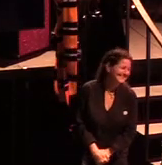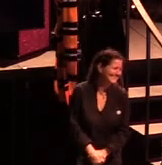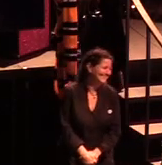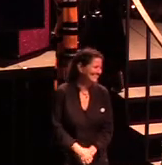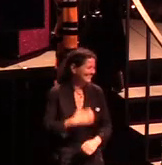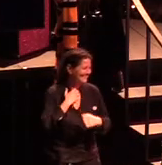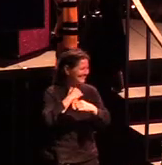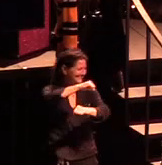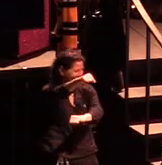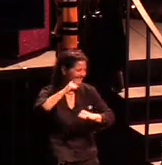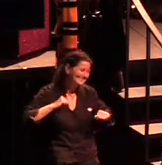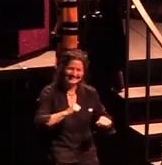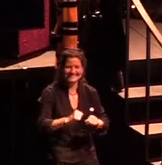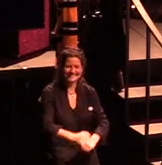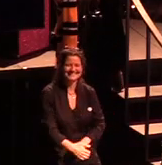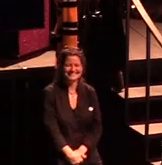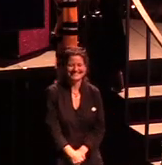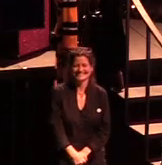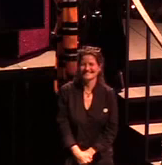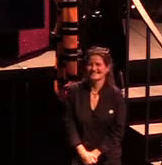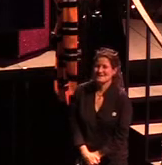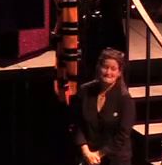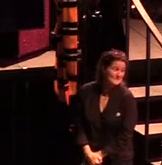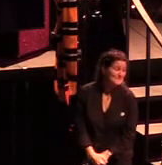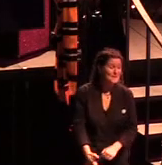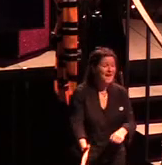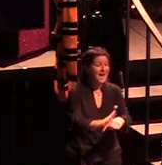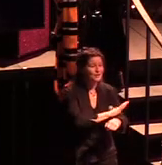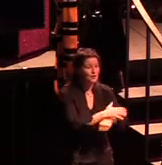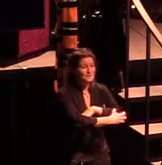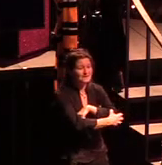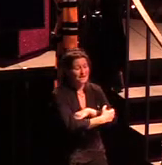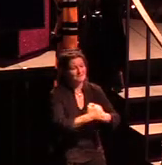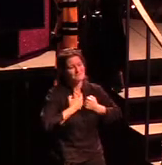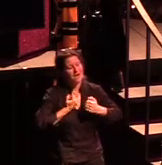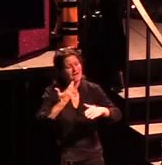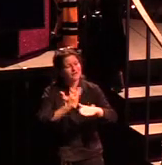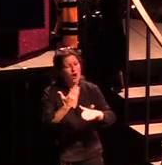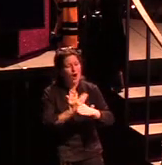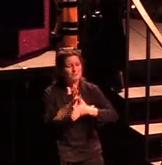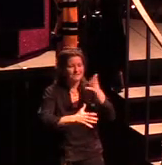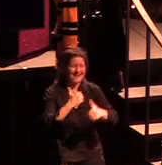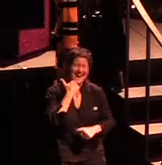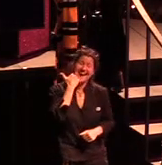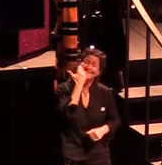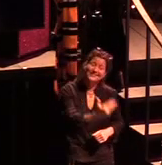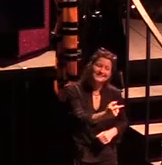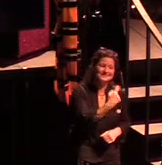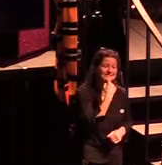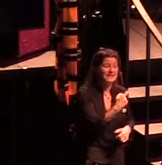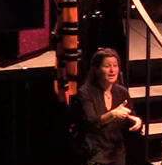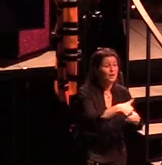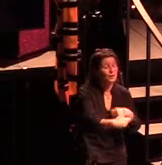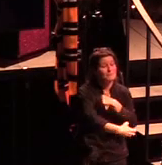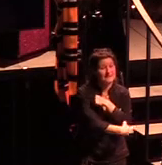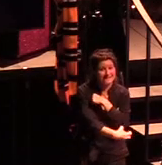sausage biscuit and the hedgehog biscuit is her job to sign everything I say let's get including